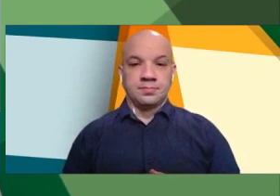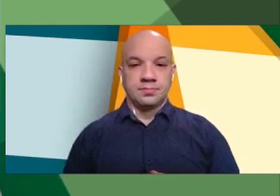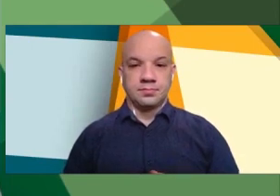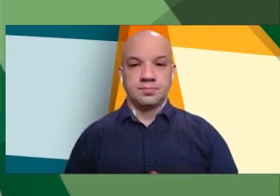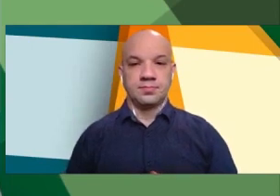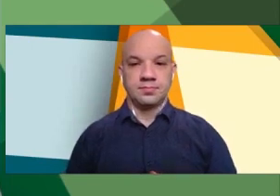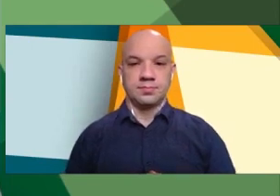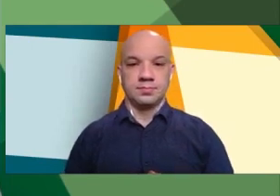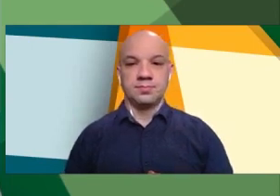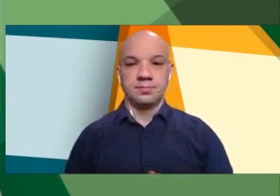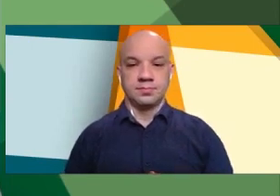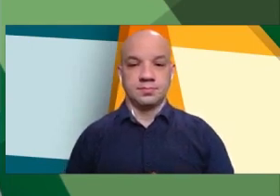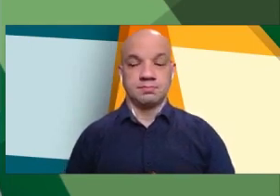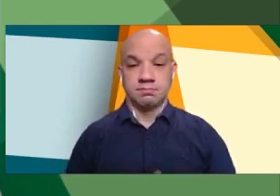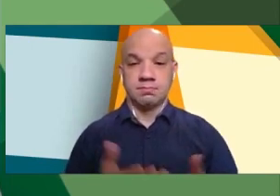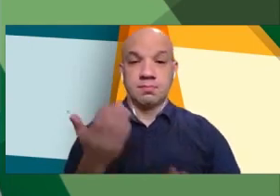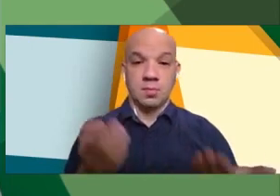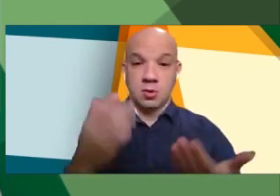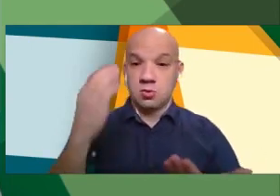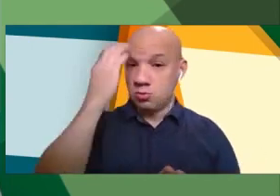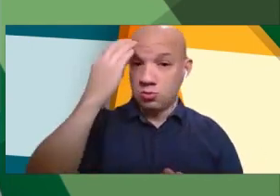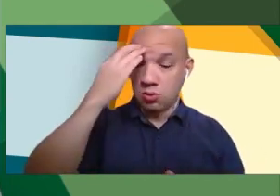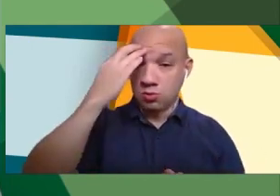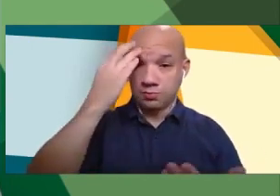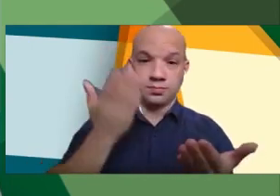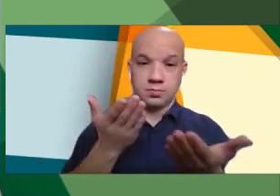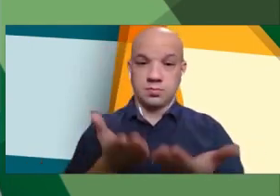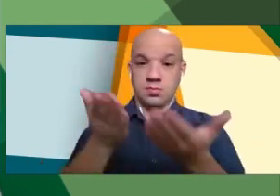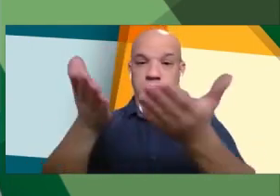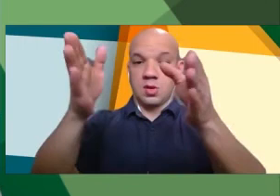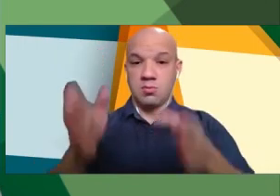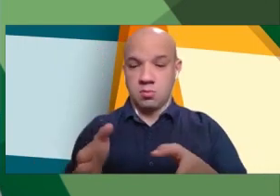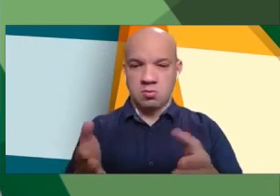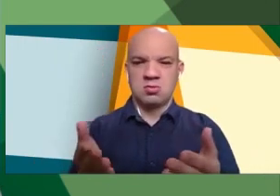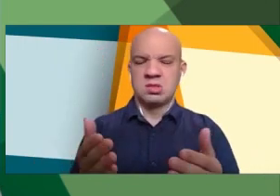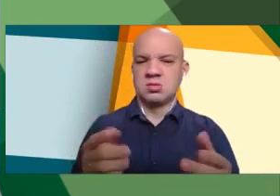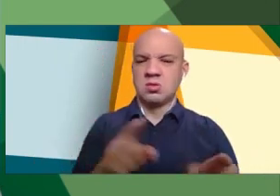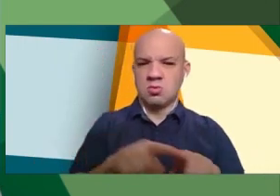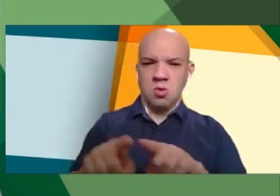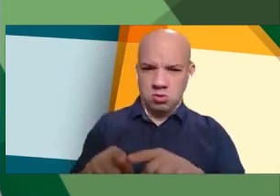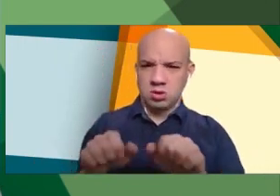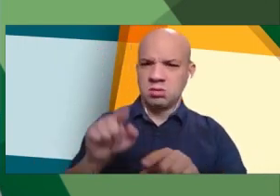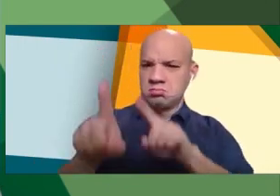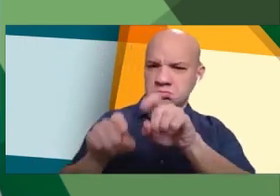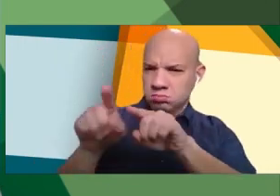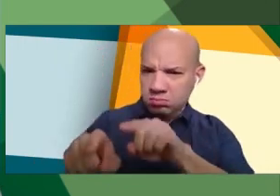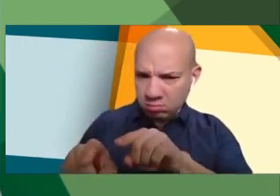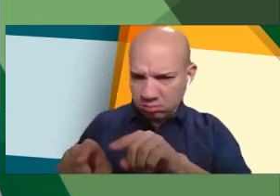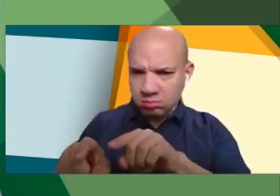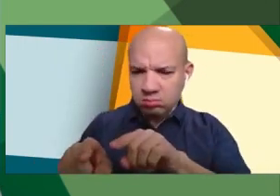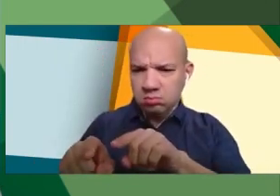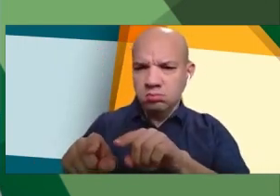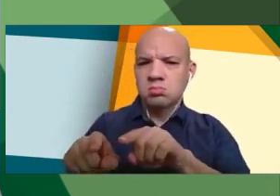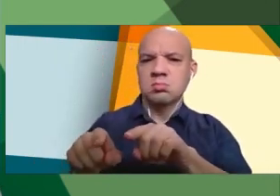As you may be aware, proposers shall submit all questions in writing on or before